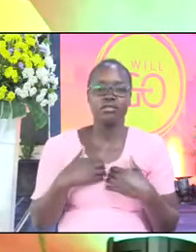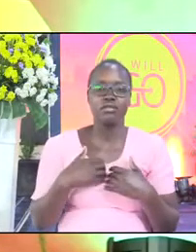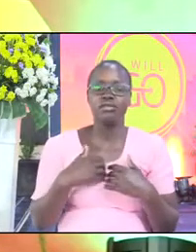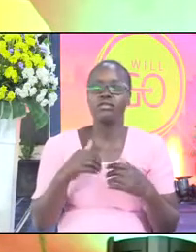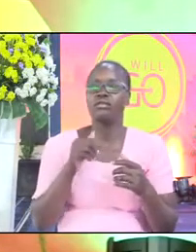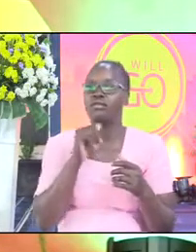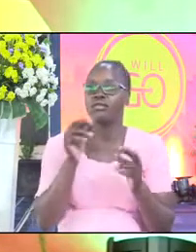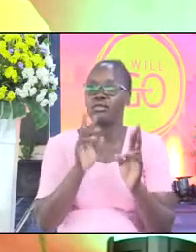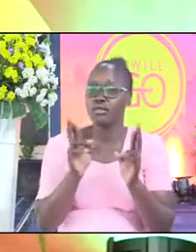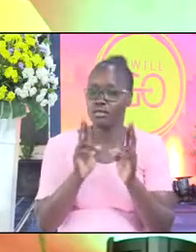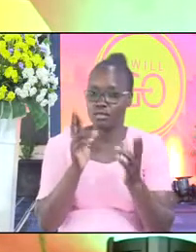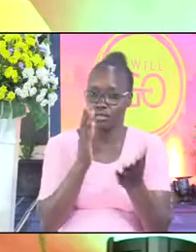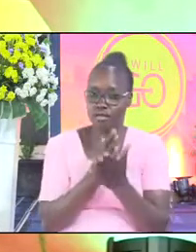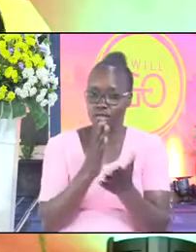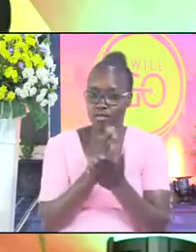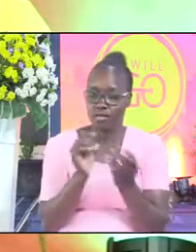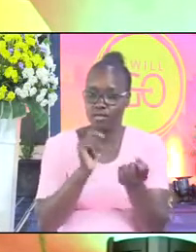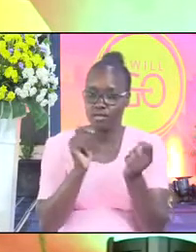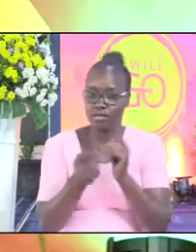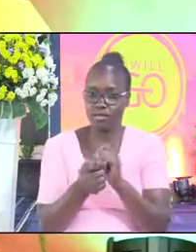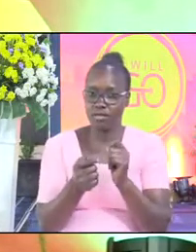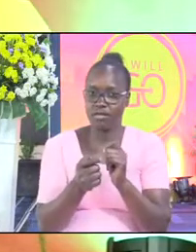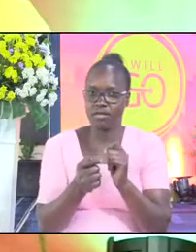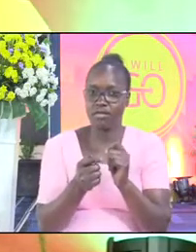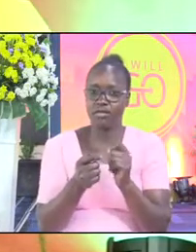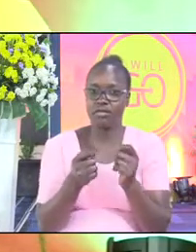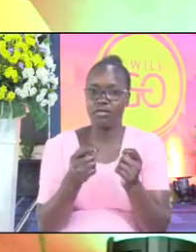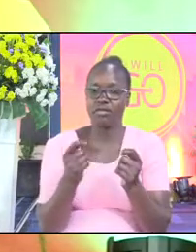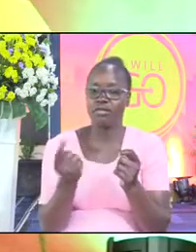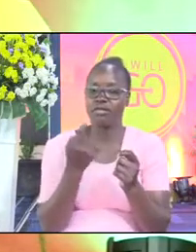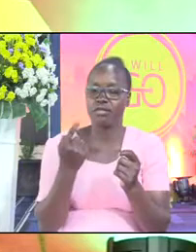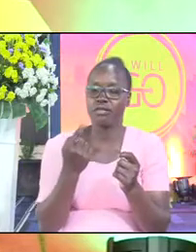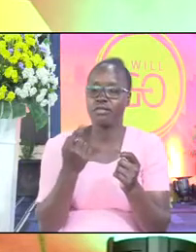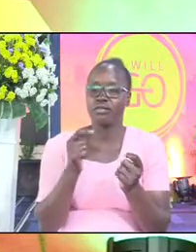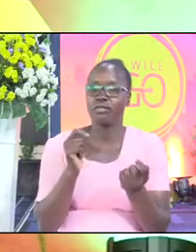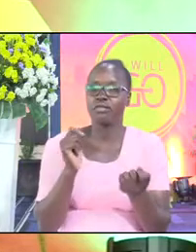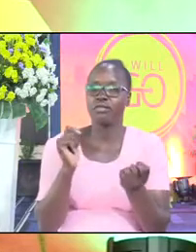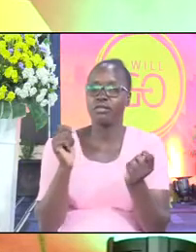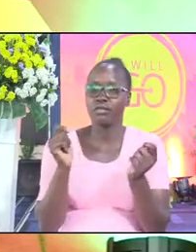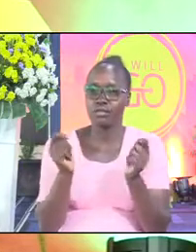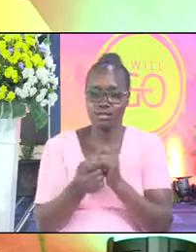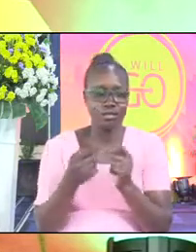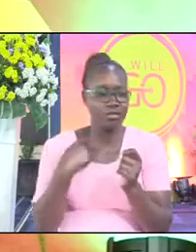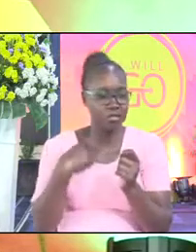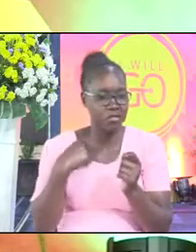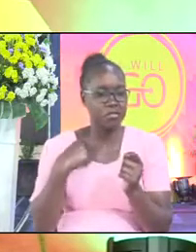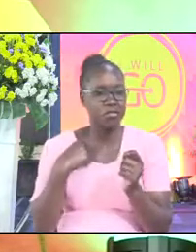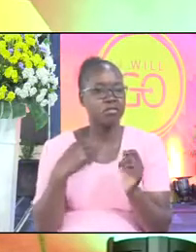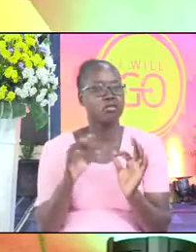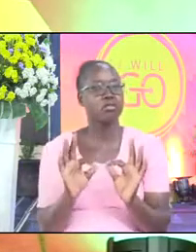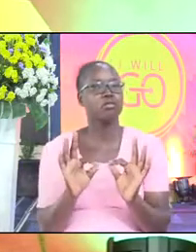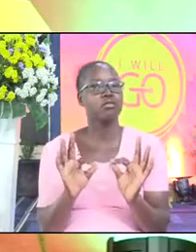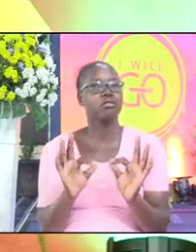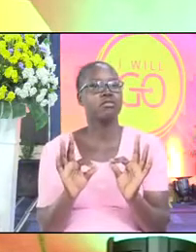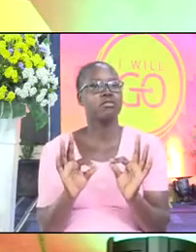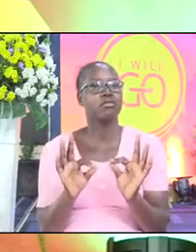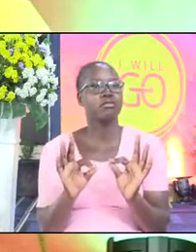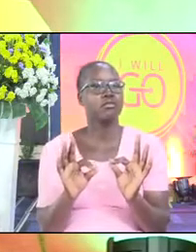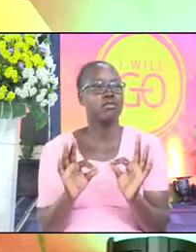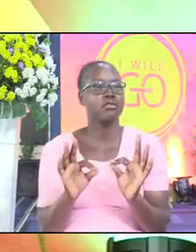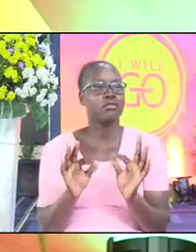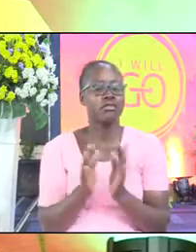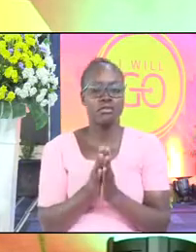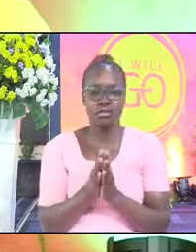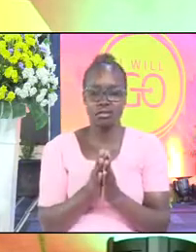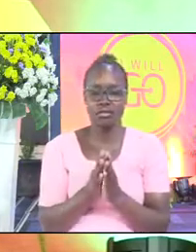really changed, only their clothing is up to date. And that doesn't stay up to date